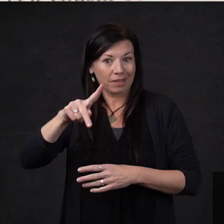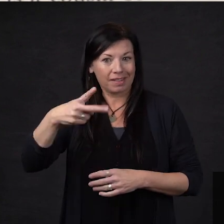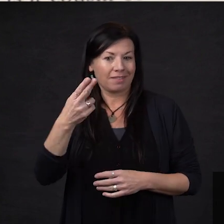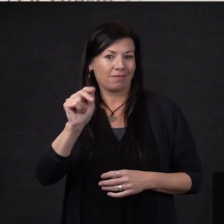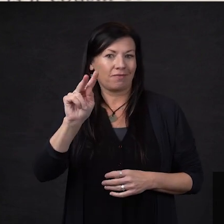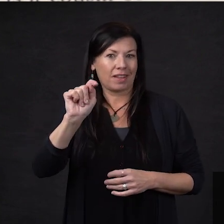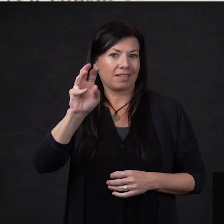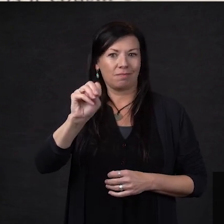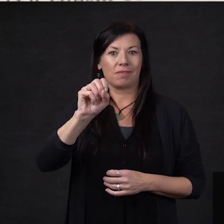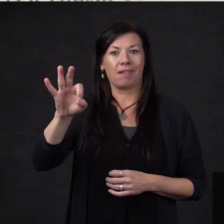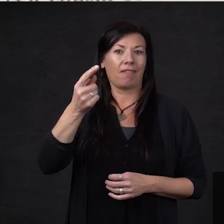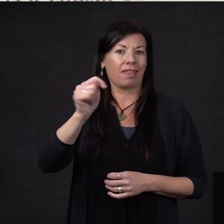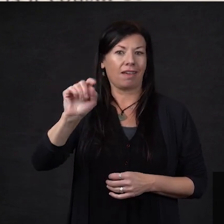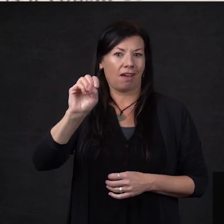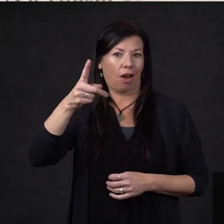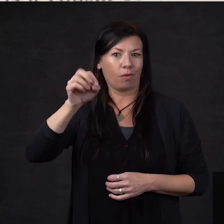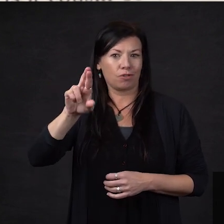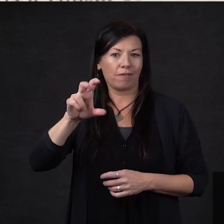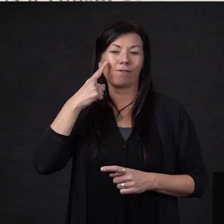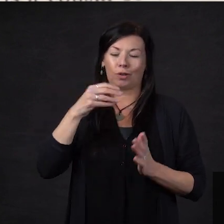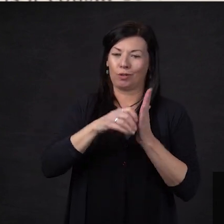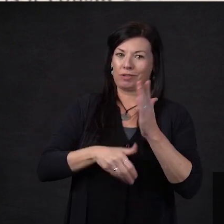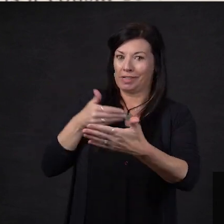for students at a nearby theater.